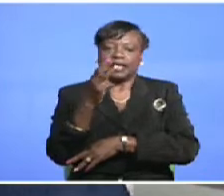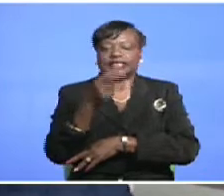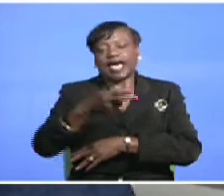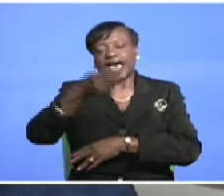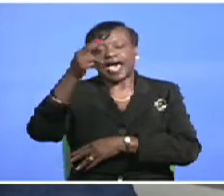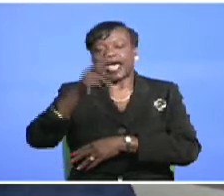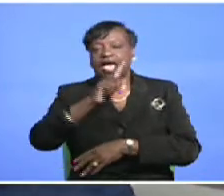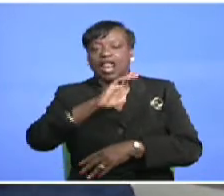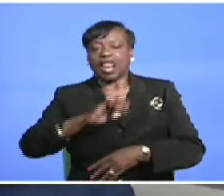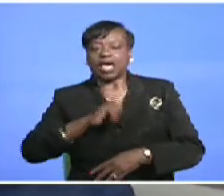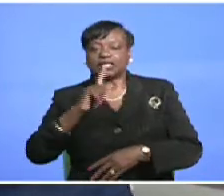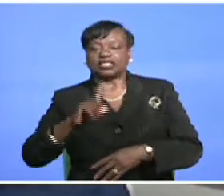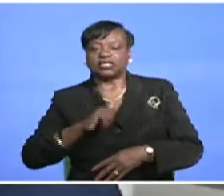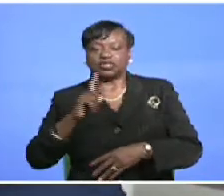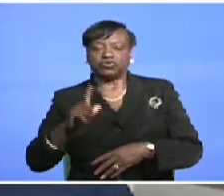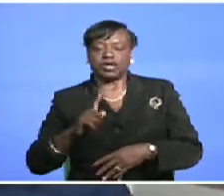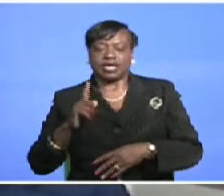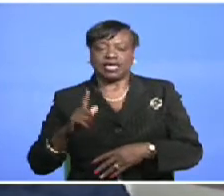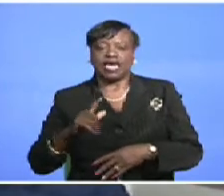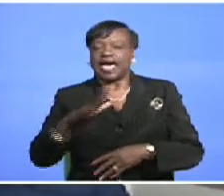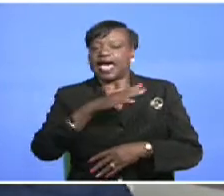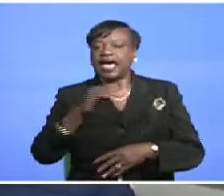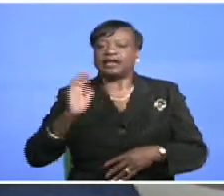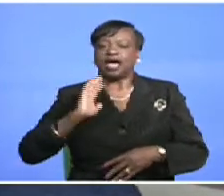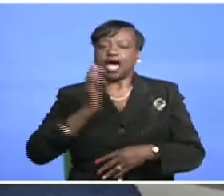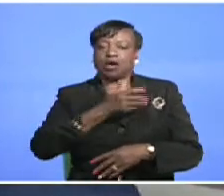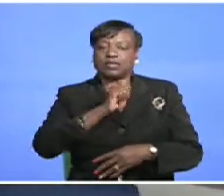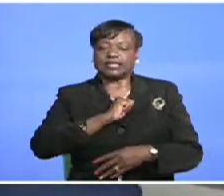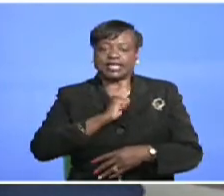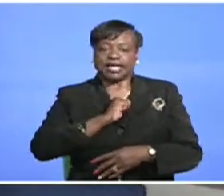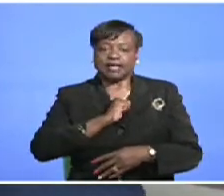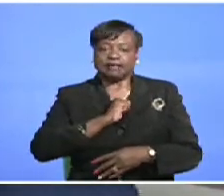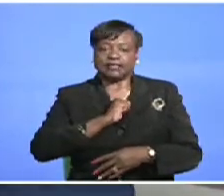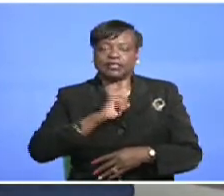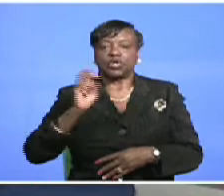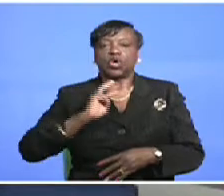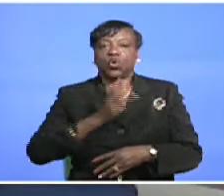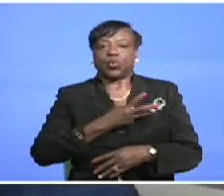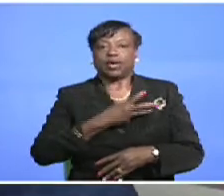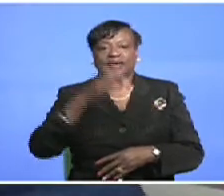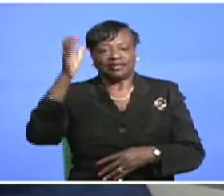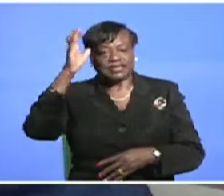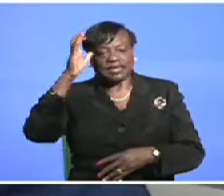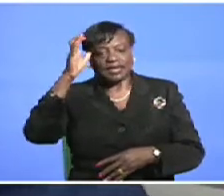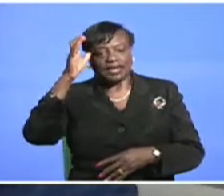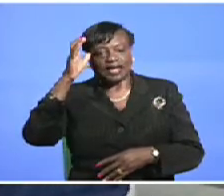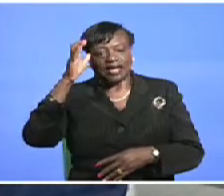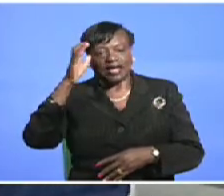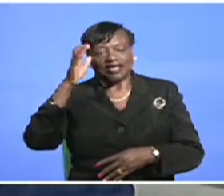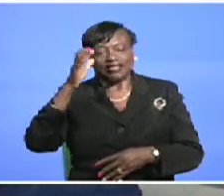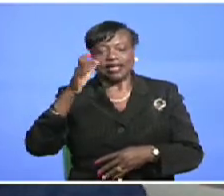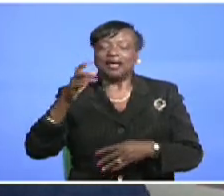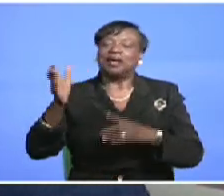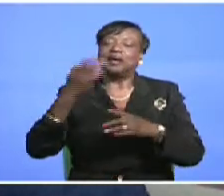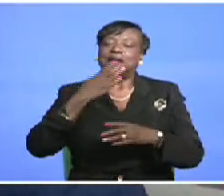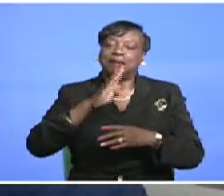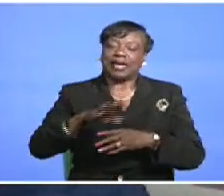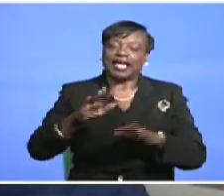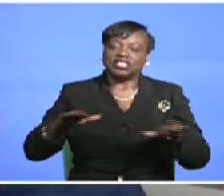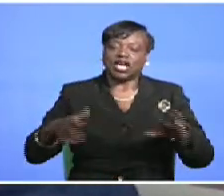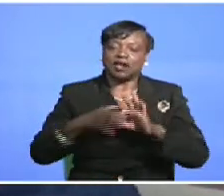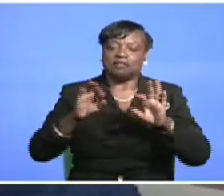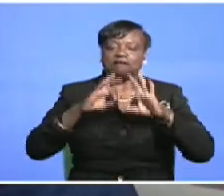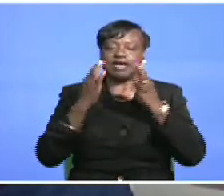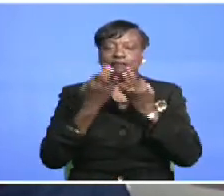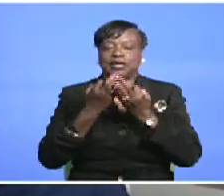luxury resort. And then ourselves, we kind of considered to be the naughty child of the family. We do